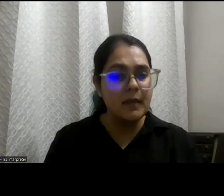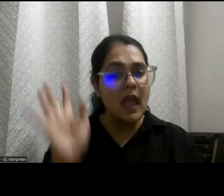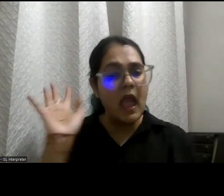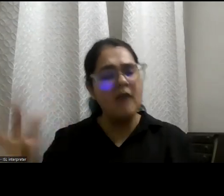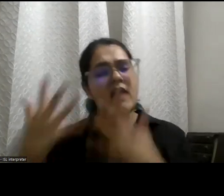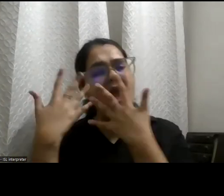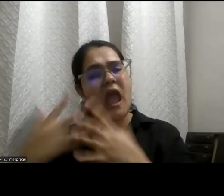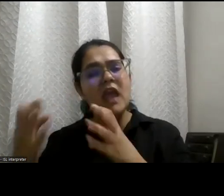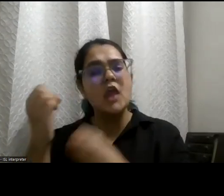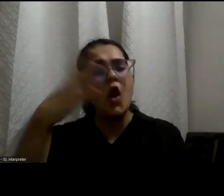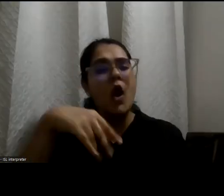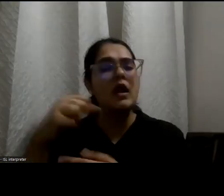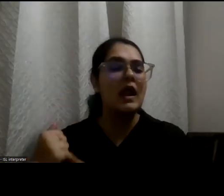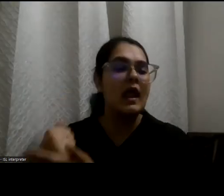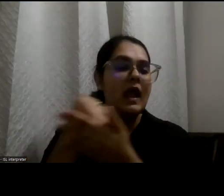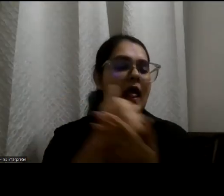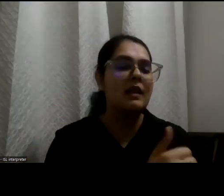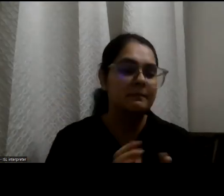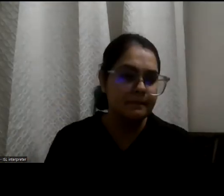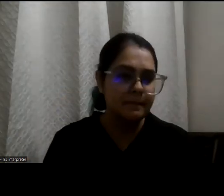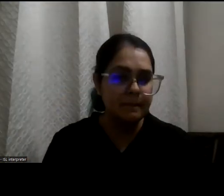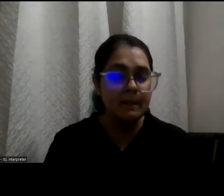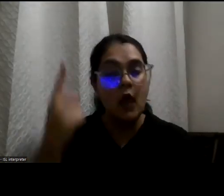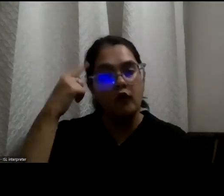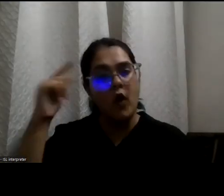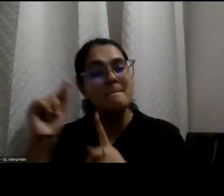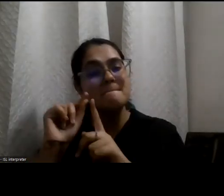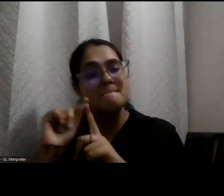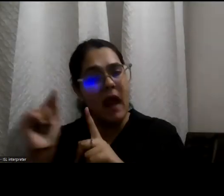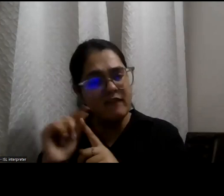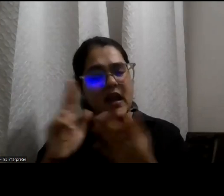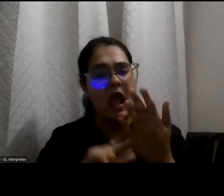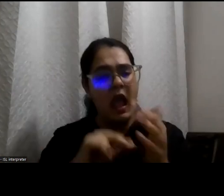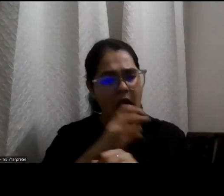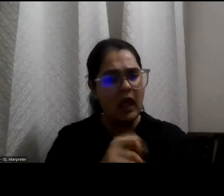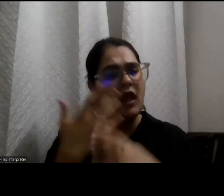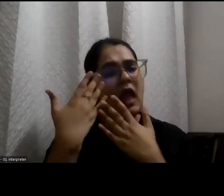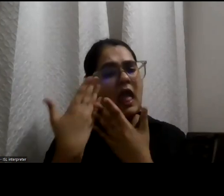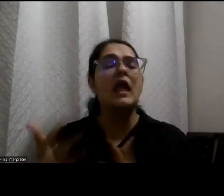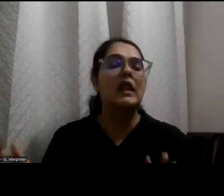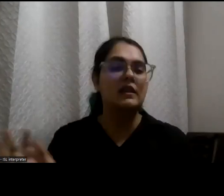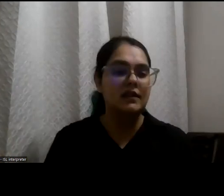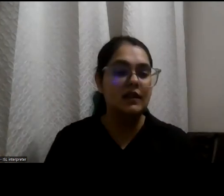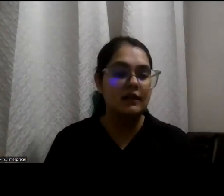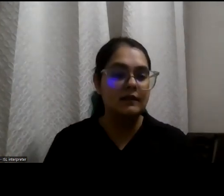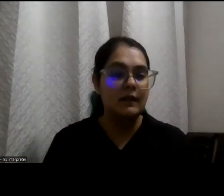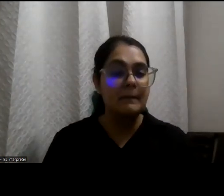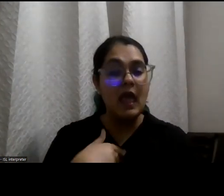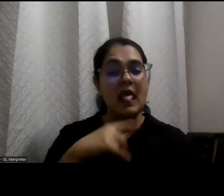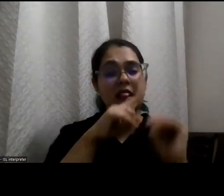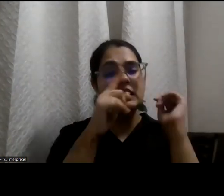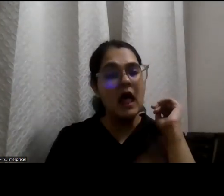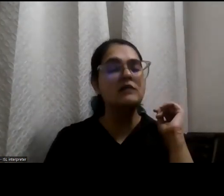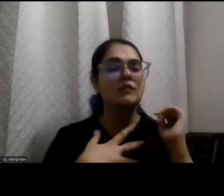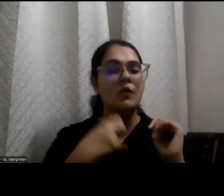any organization, whether it is a government, whether it is a corporate sector, whether it is an NGO. So that also gives my last point, that it